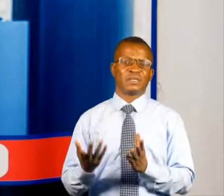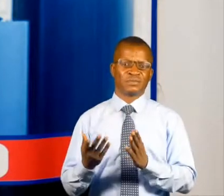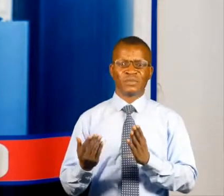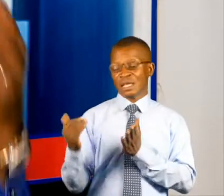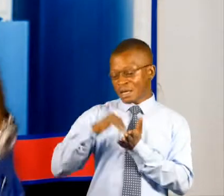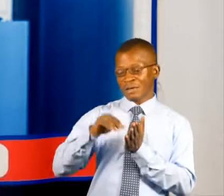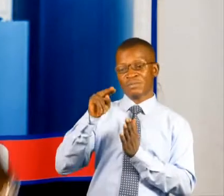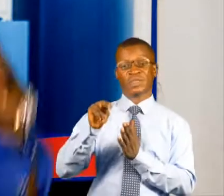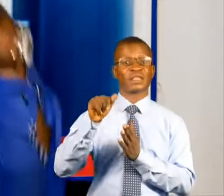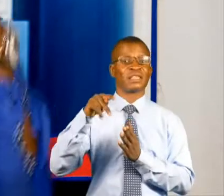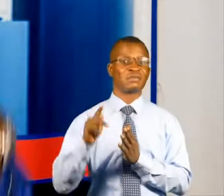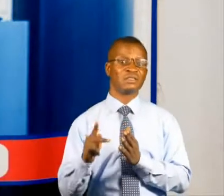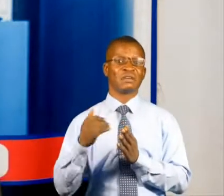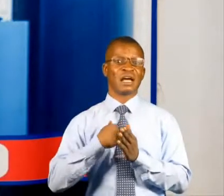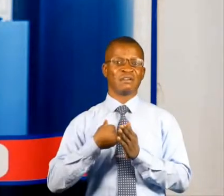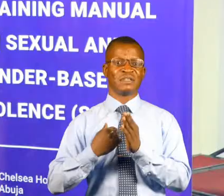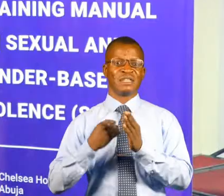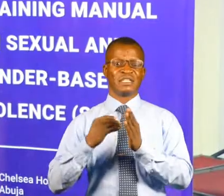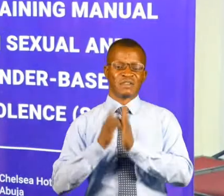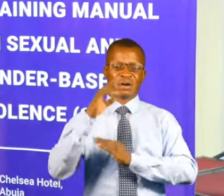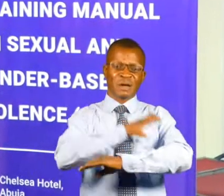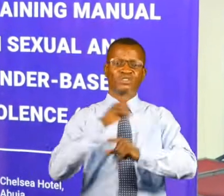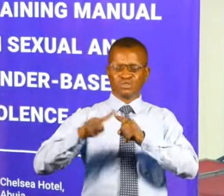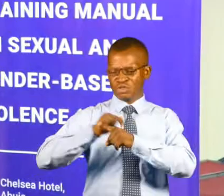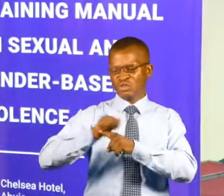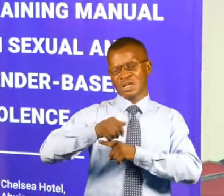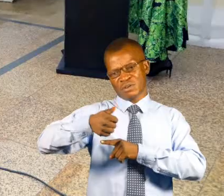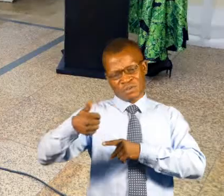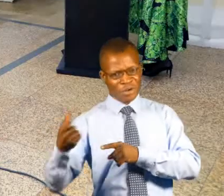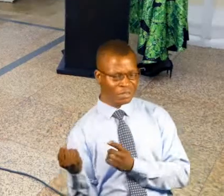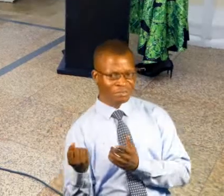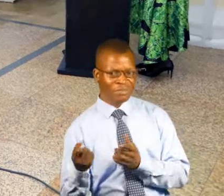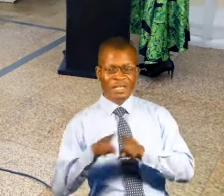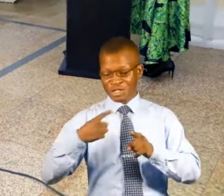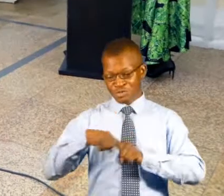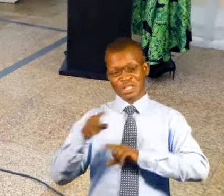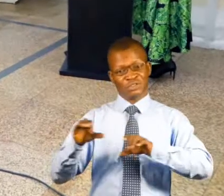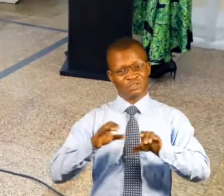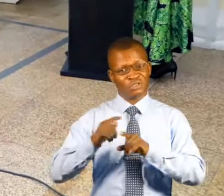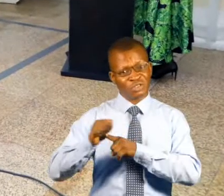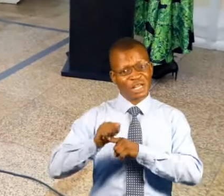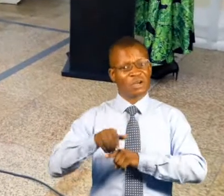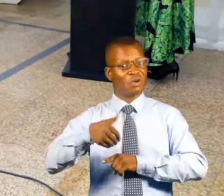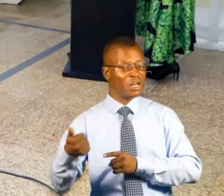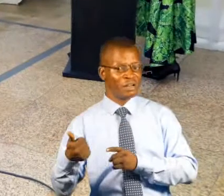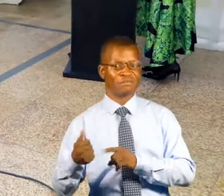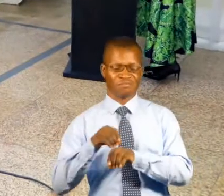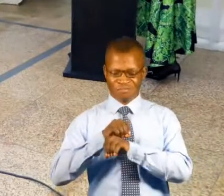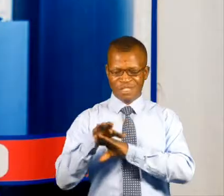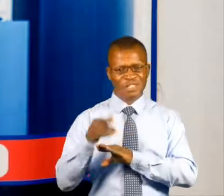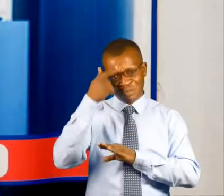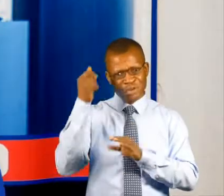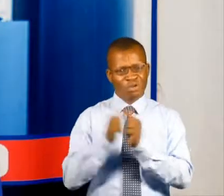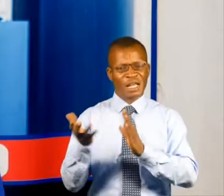But essentially, NAPTIP has also developed capacity on its own to even train others. So as you're training others, you are mainstreaming, you are actually developing capacity,